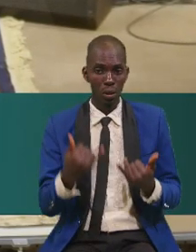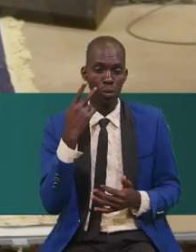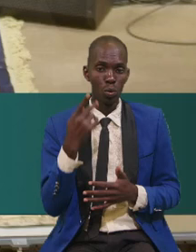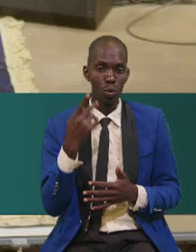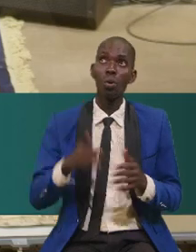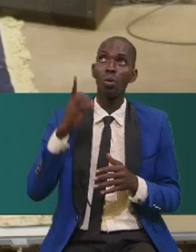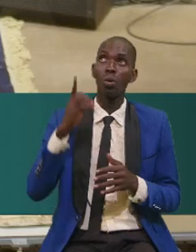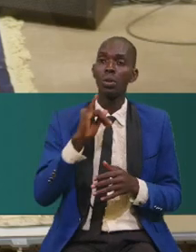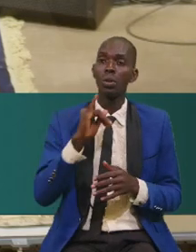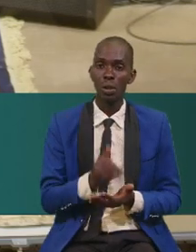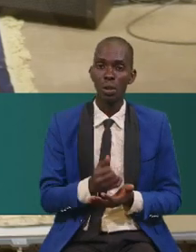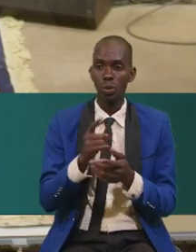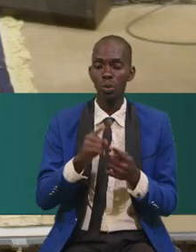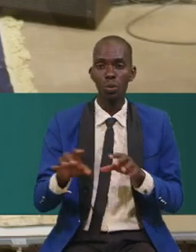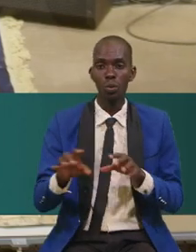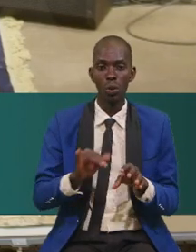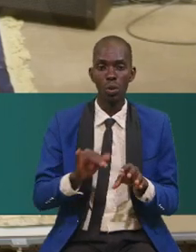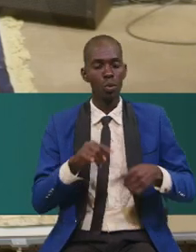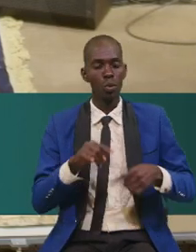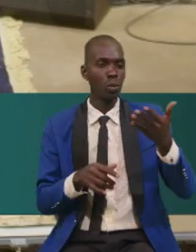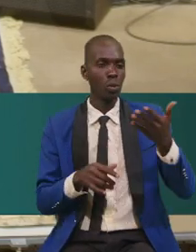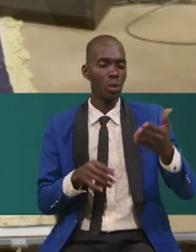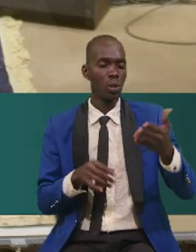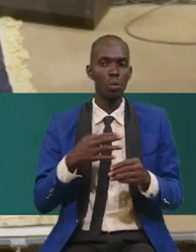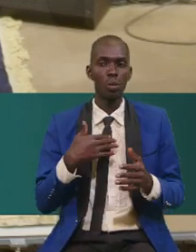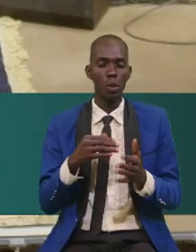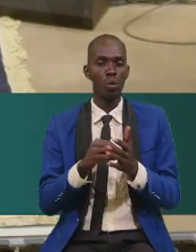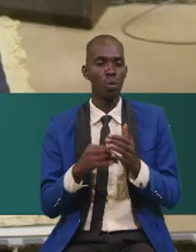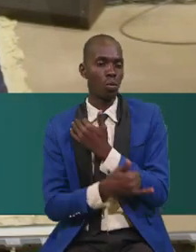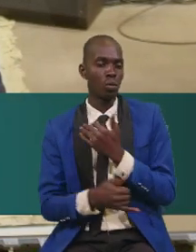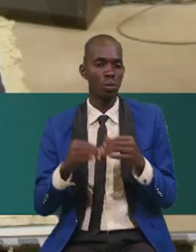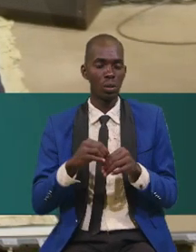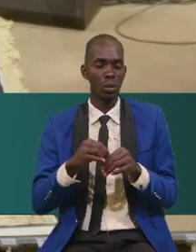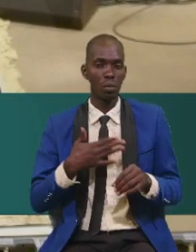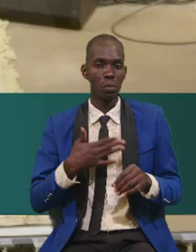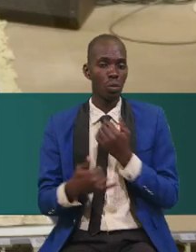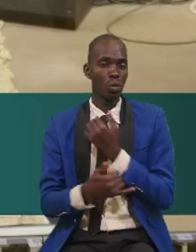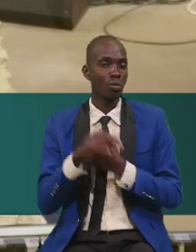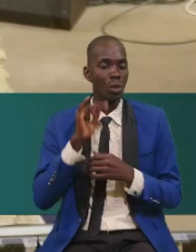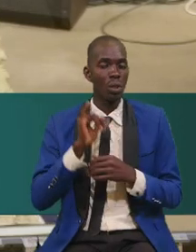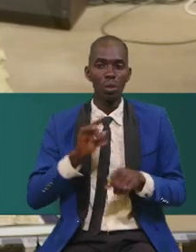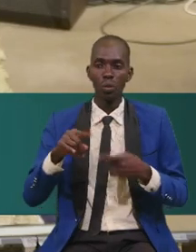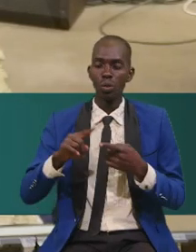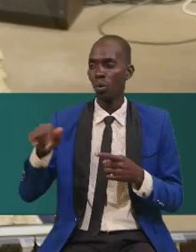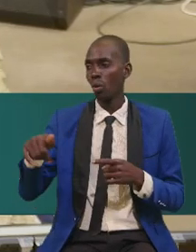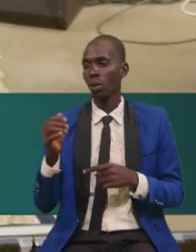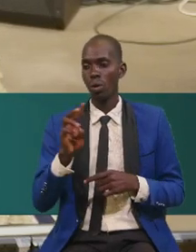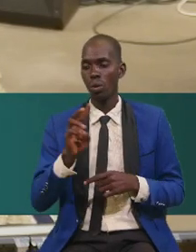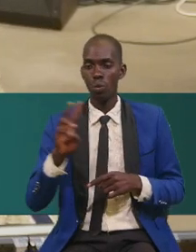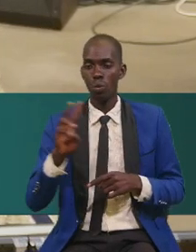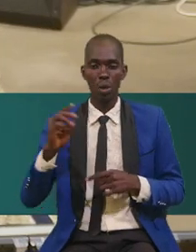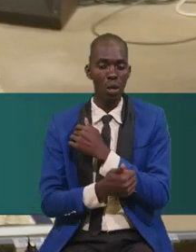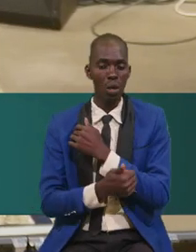my country, Nigeria. I go there in other countries in West Africa. I go to that other place,